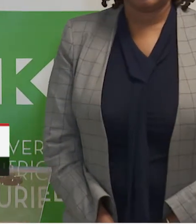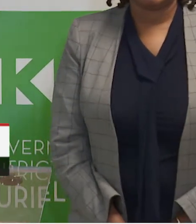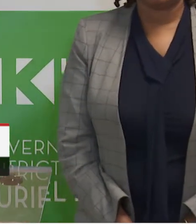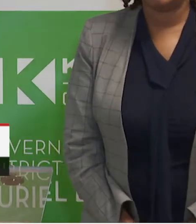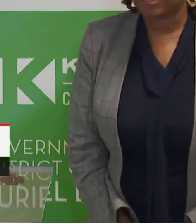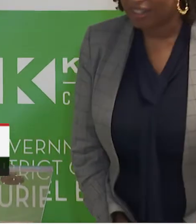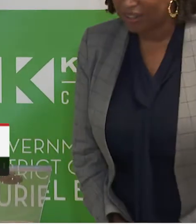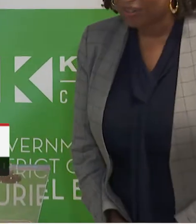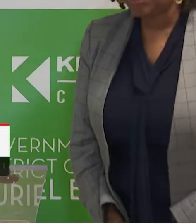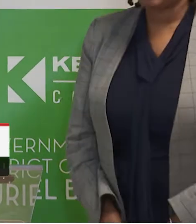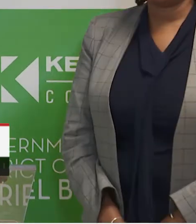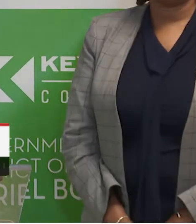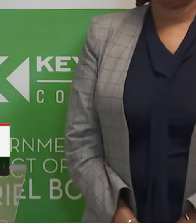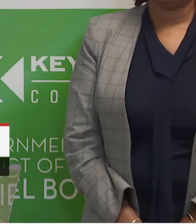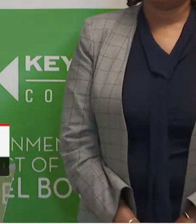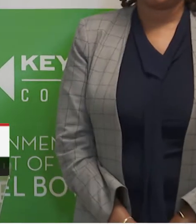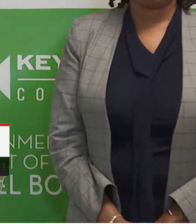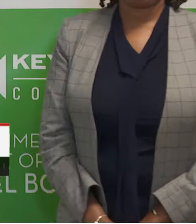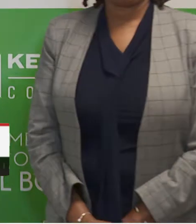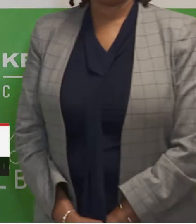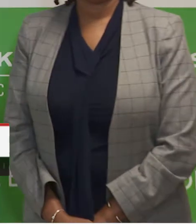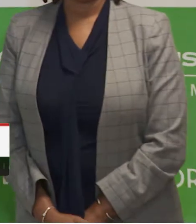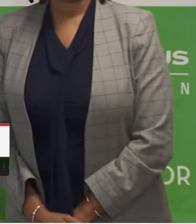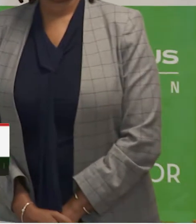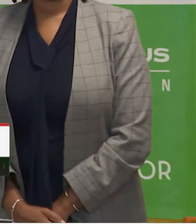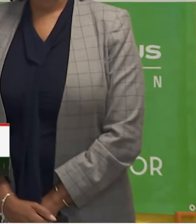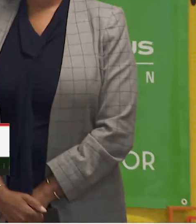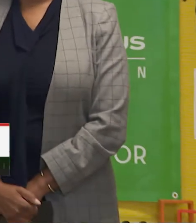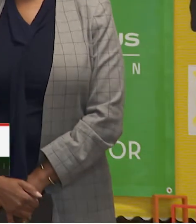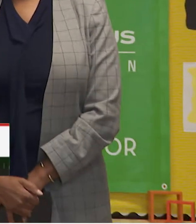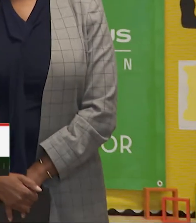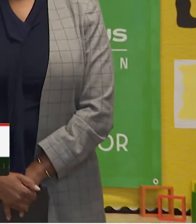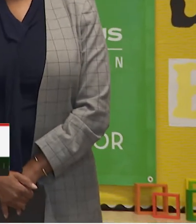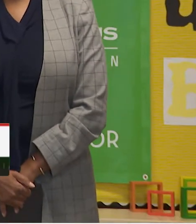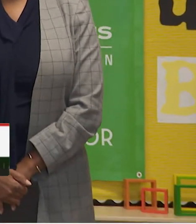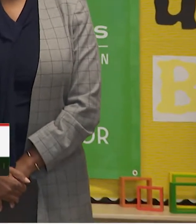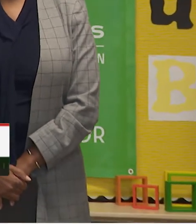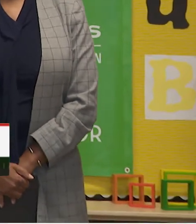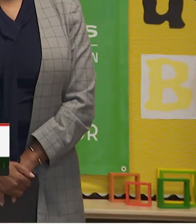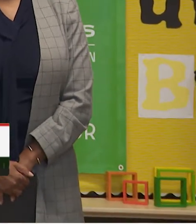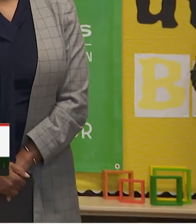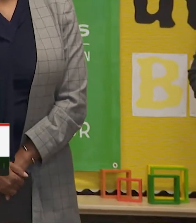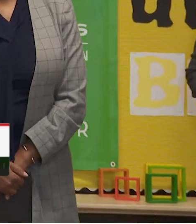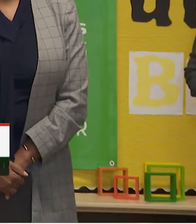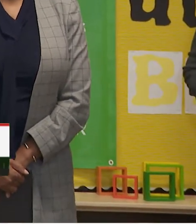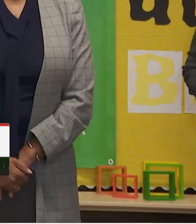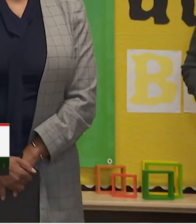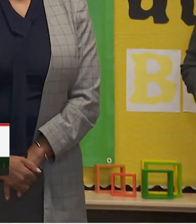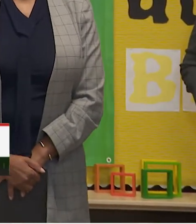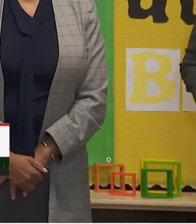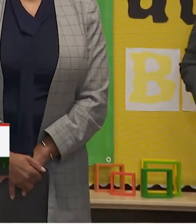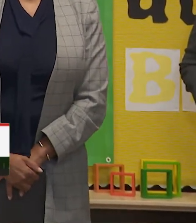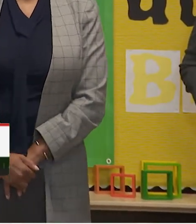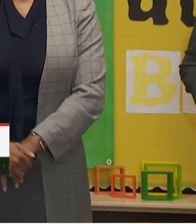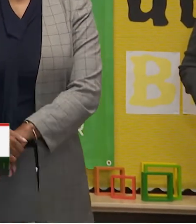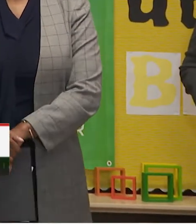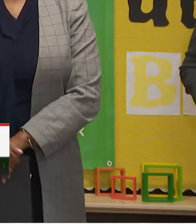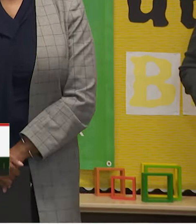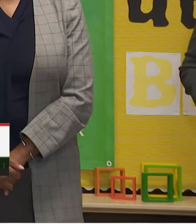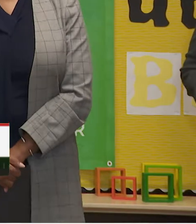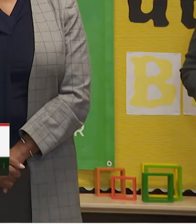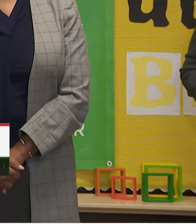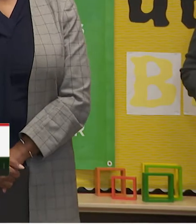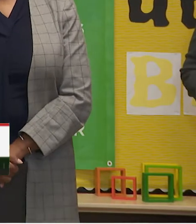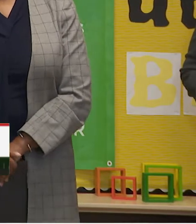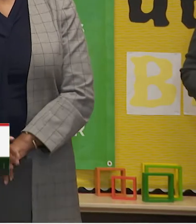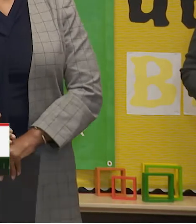up for Mayor Bowser and just how she continues to invest in our schools. Also, there's members of our team I do want to